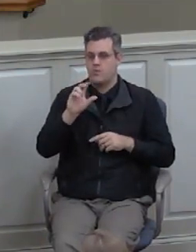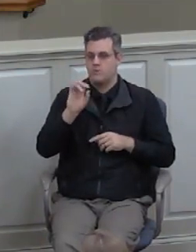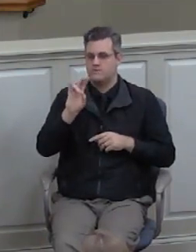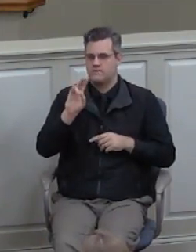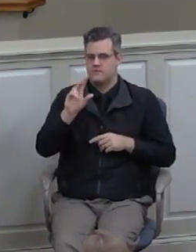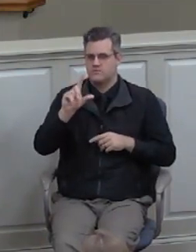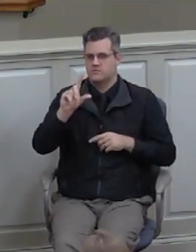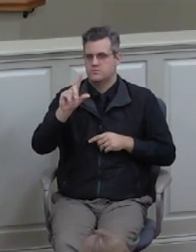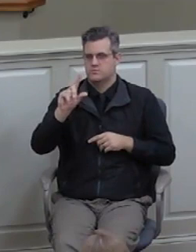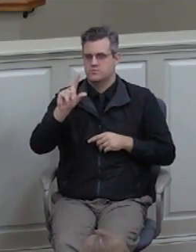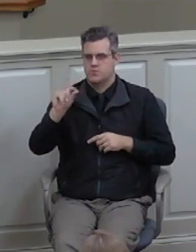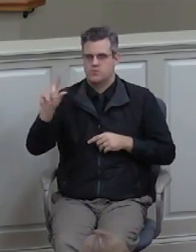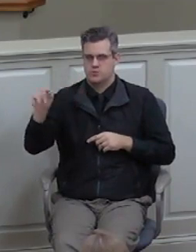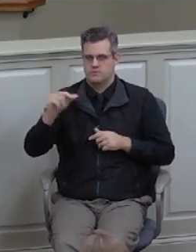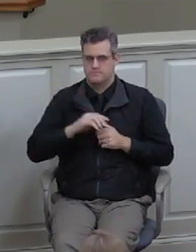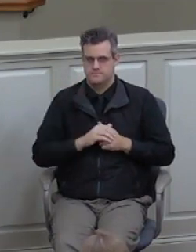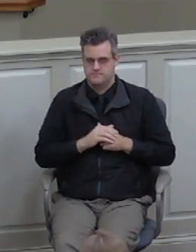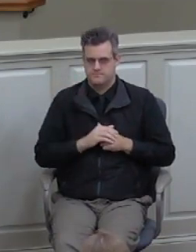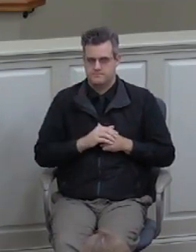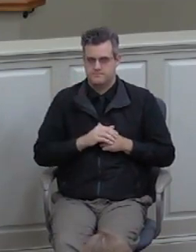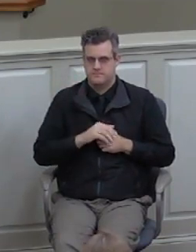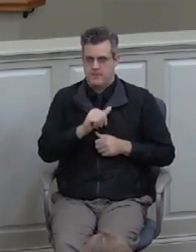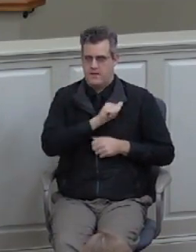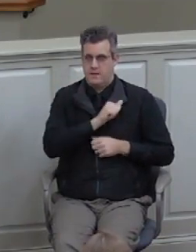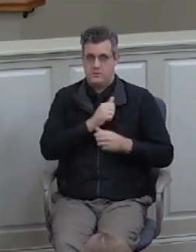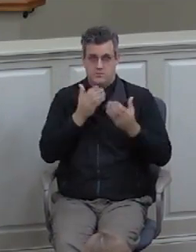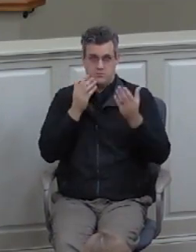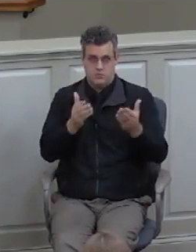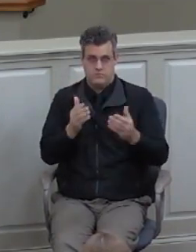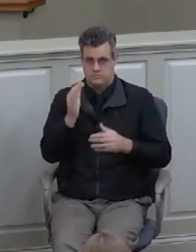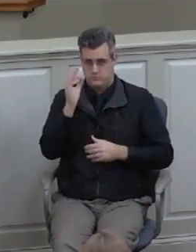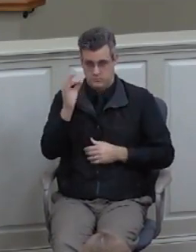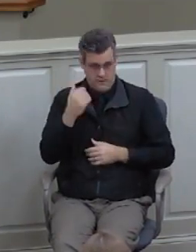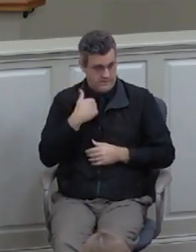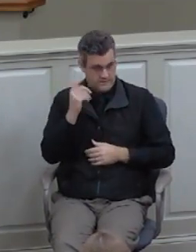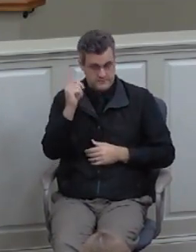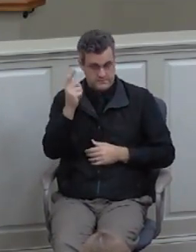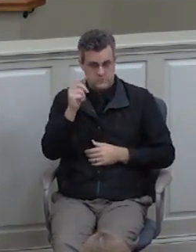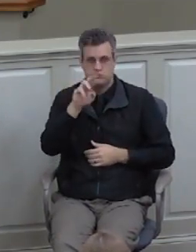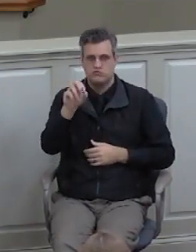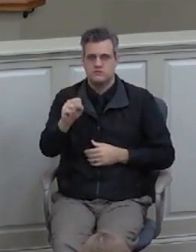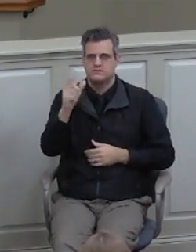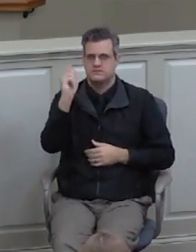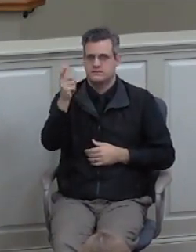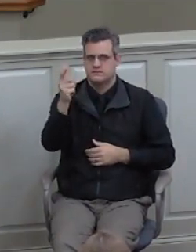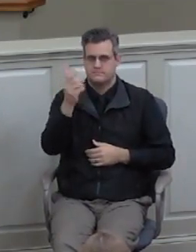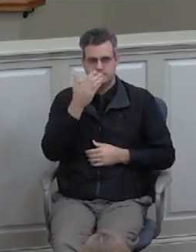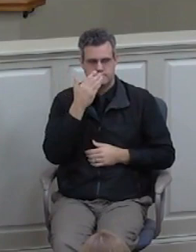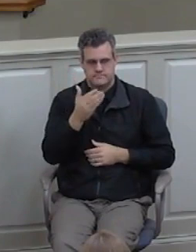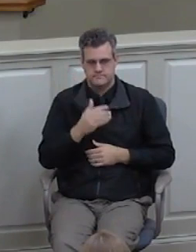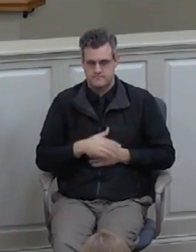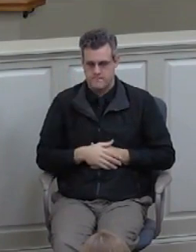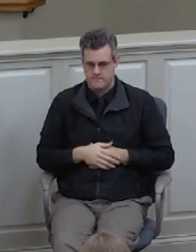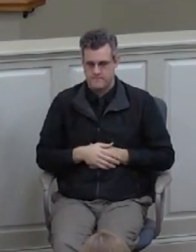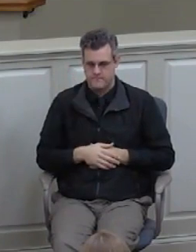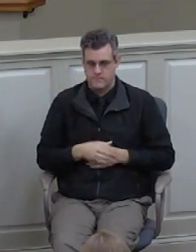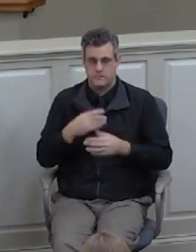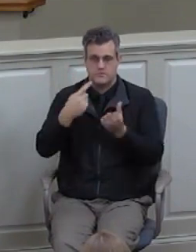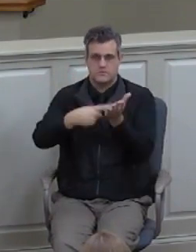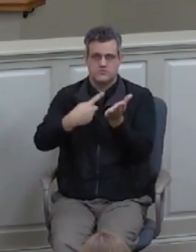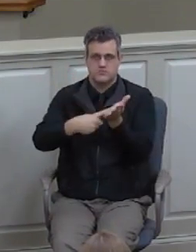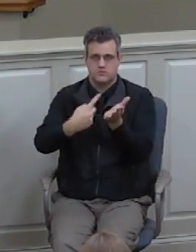03-17-01-2020. So moved. Thank you, Commissioner Atkins. Is there a second? Second. Thank you, Commissioner Sears.